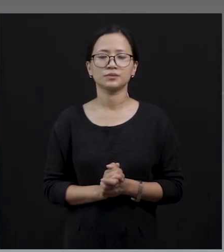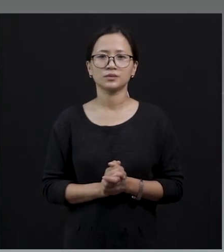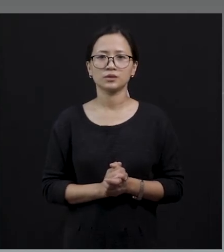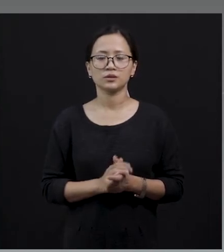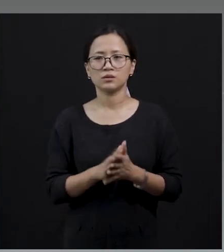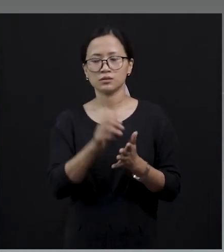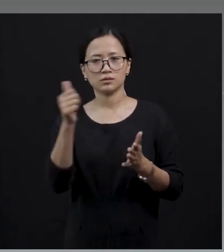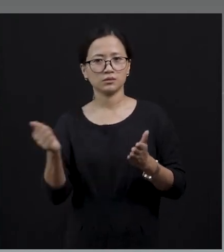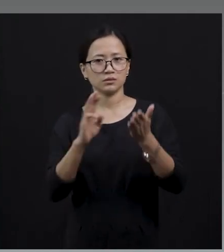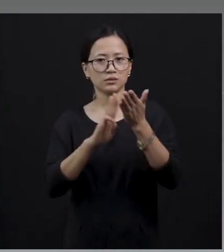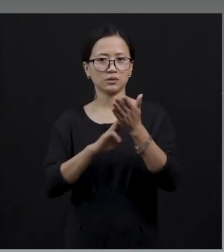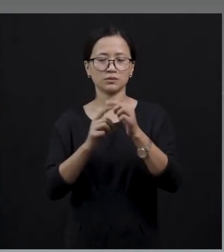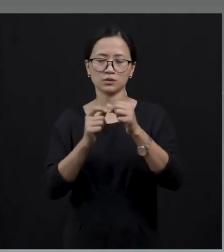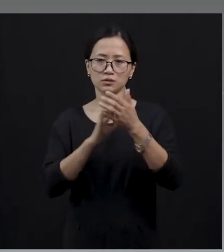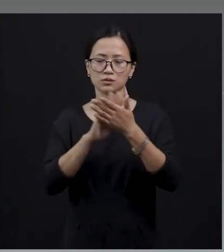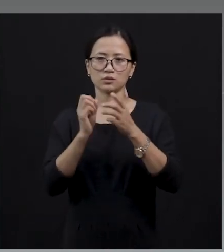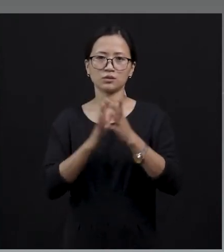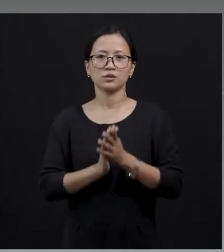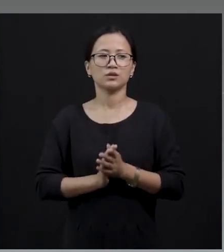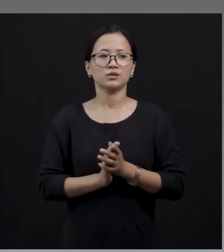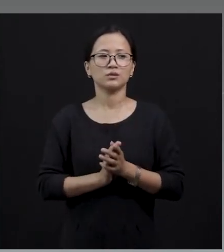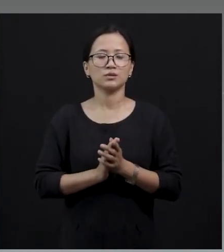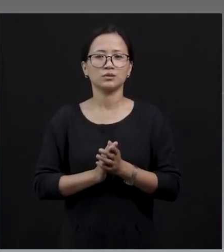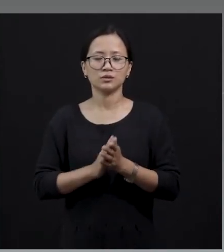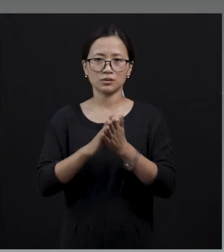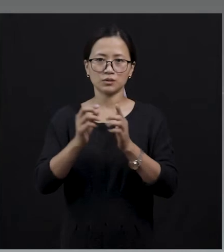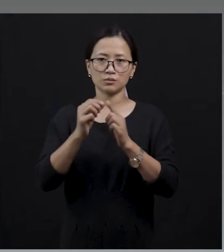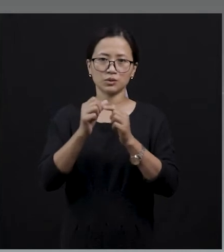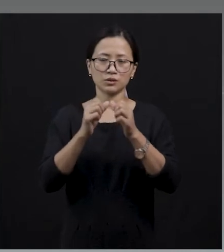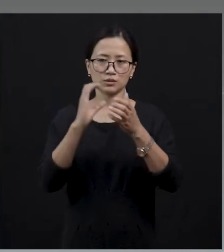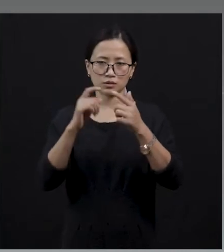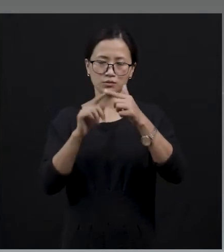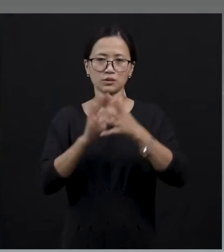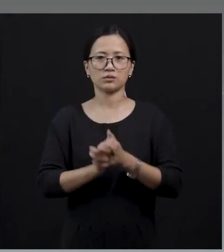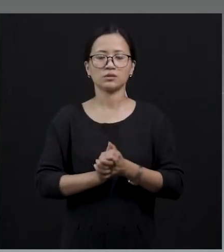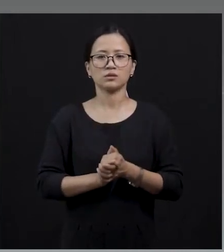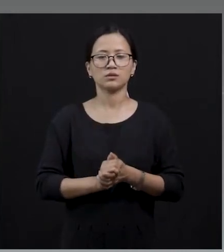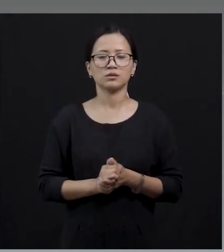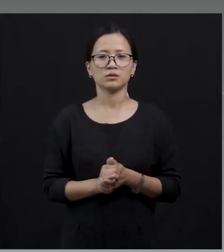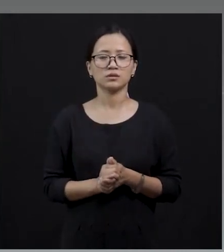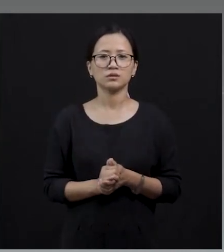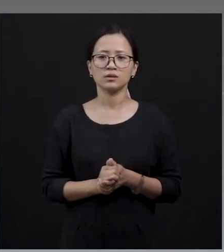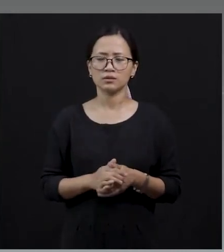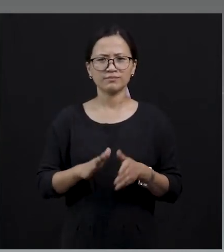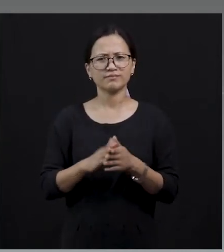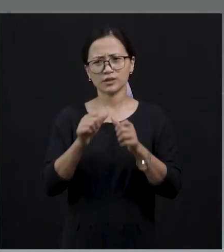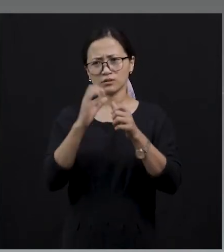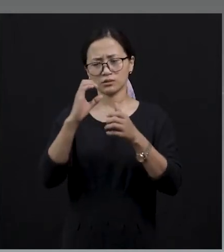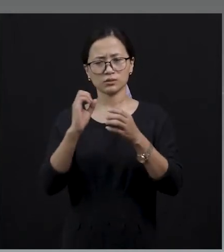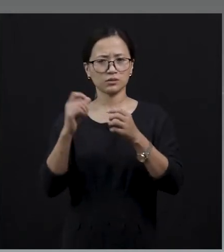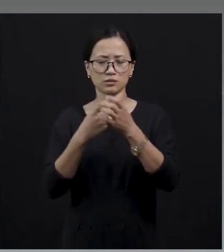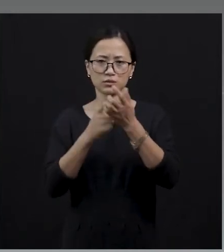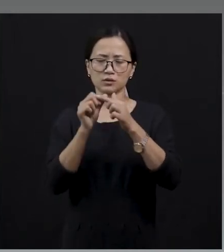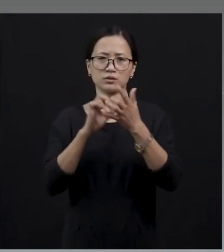another method is through your pace meaning your steps, all right, according to your steps. So you use these